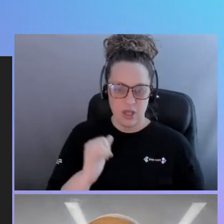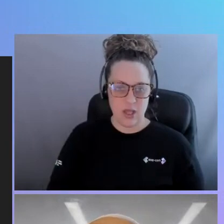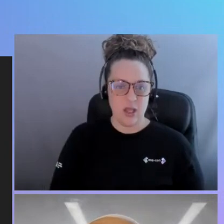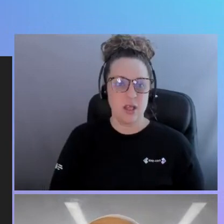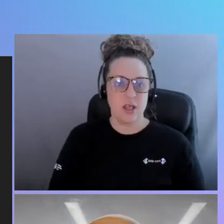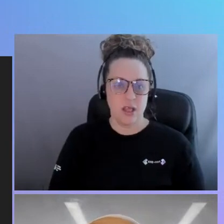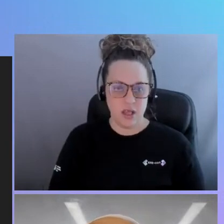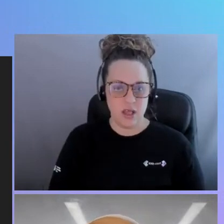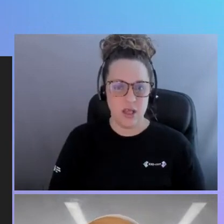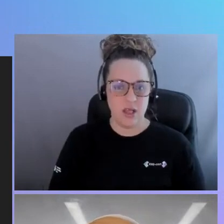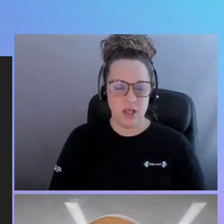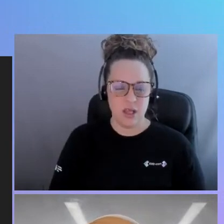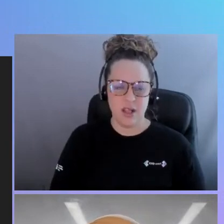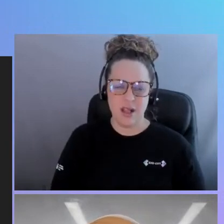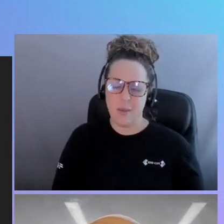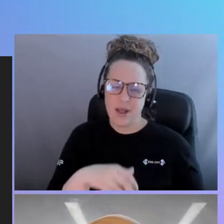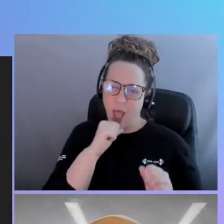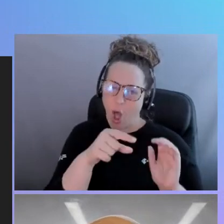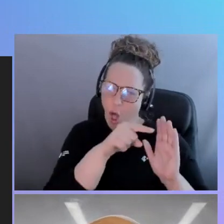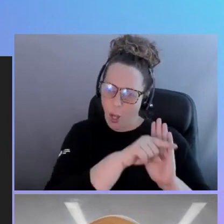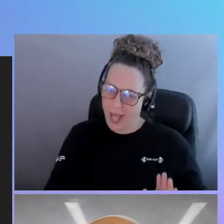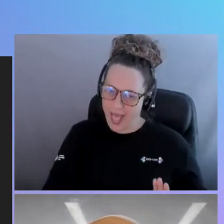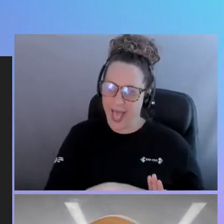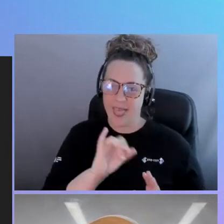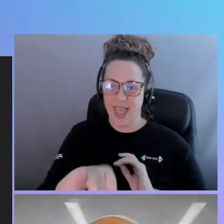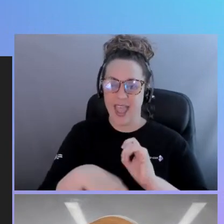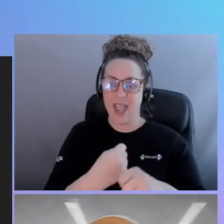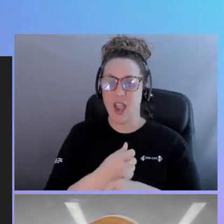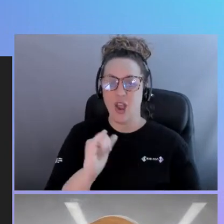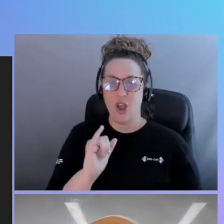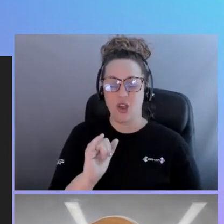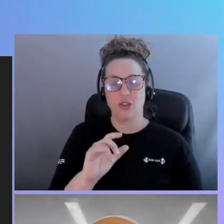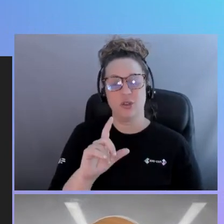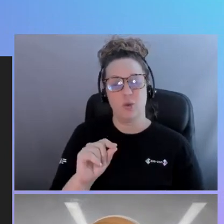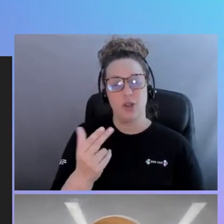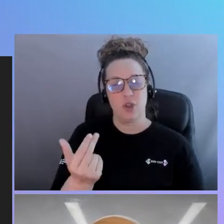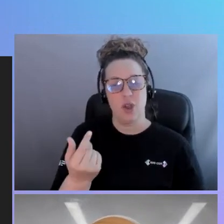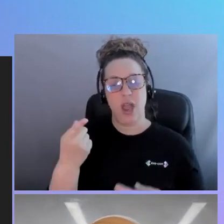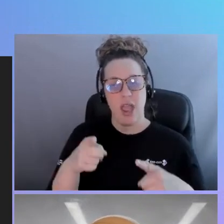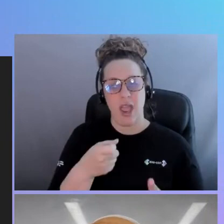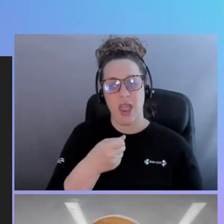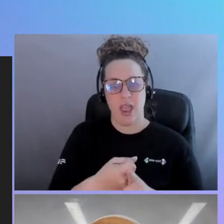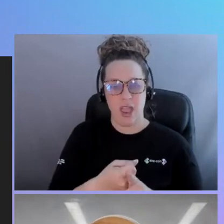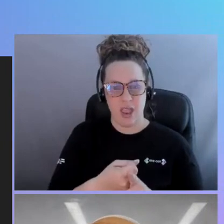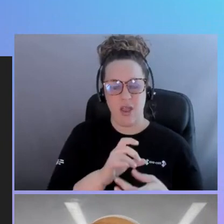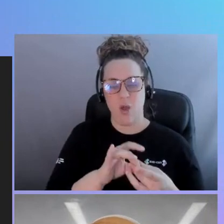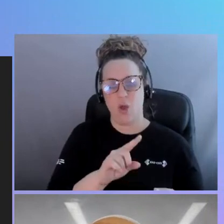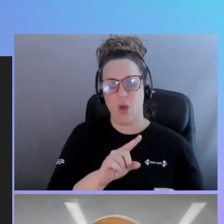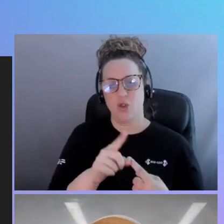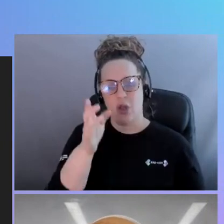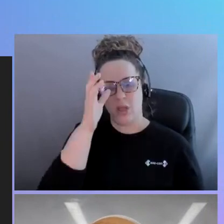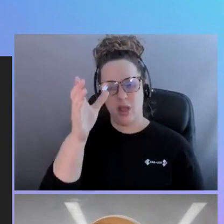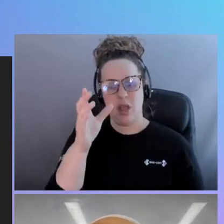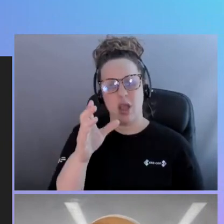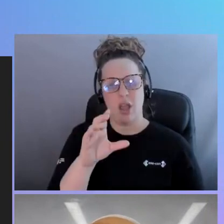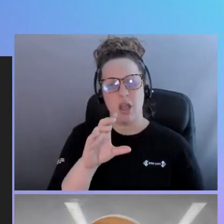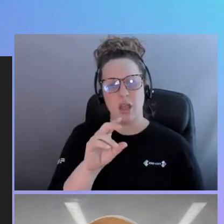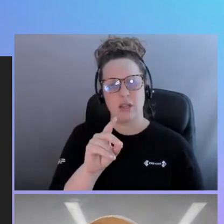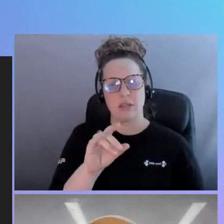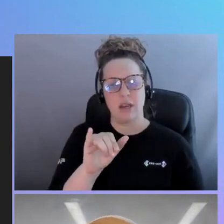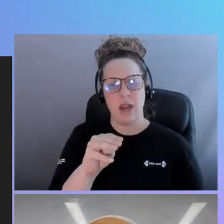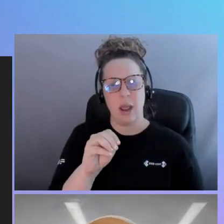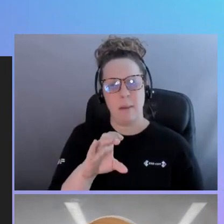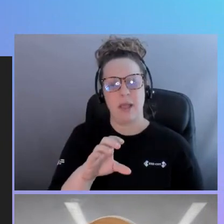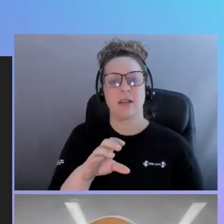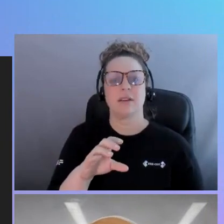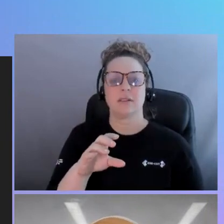but not all was bad. That year, also 2013, Apple introduced the concept of dynamic type, which is one of my favorite